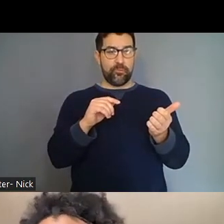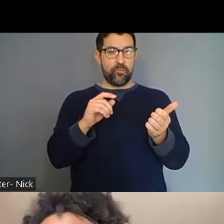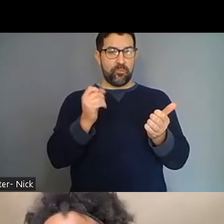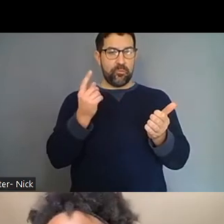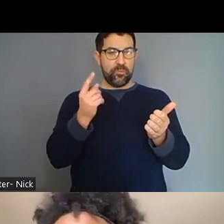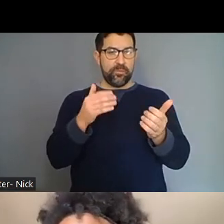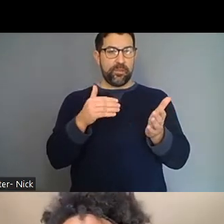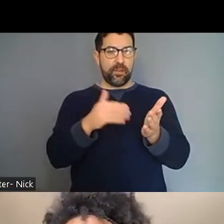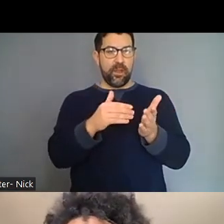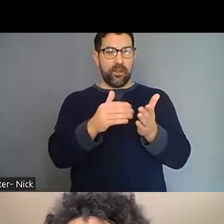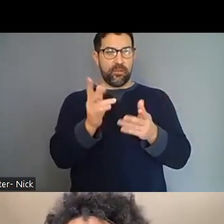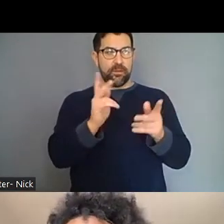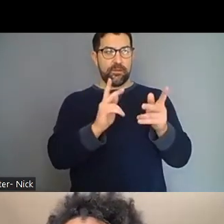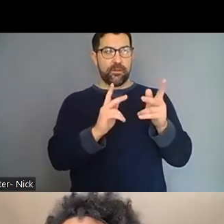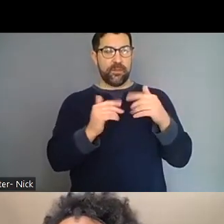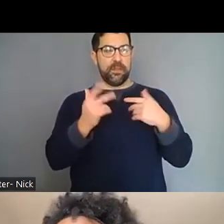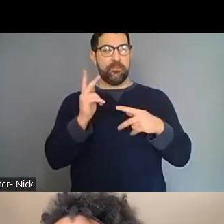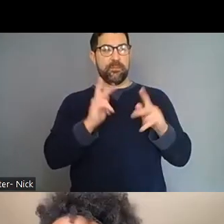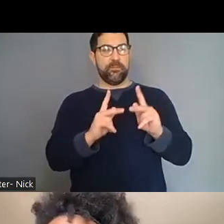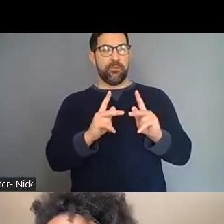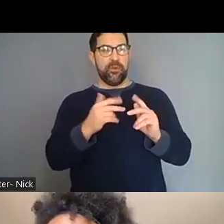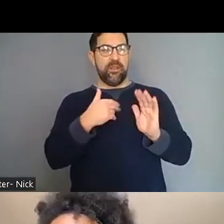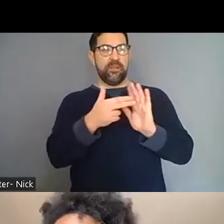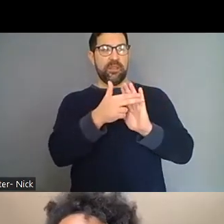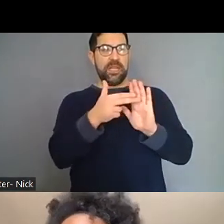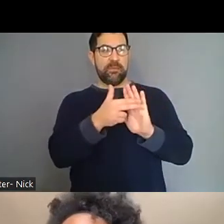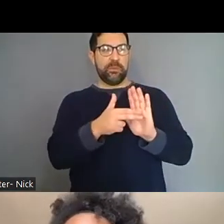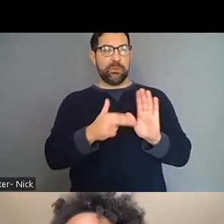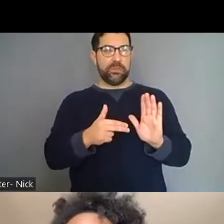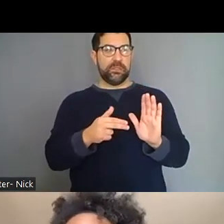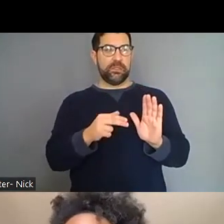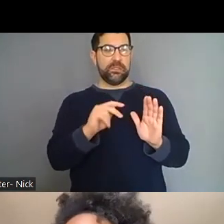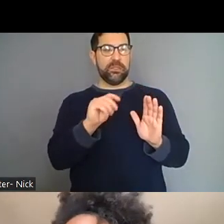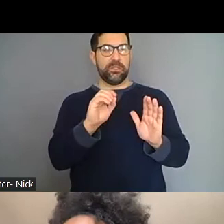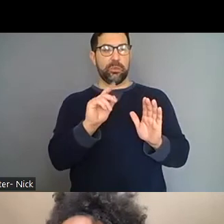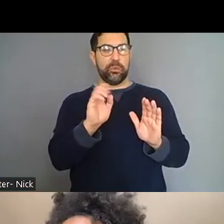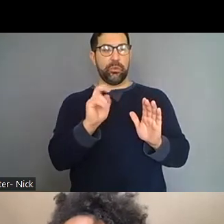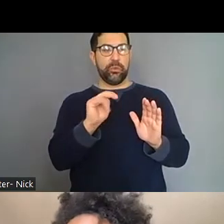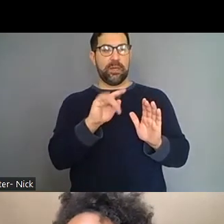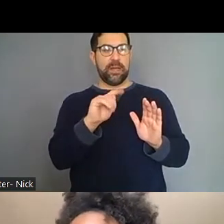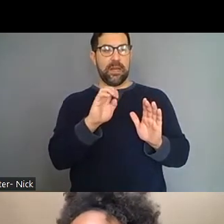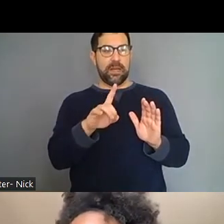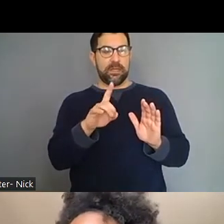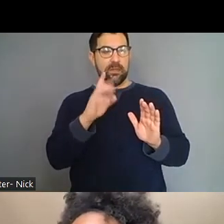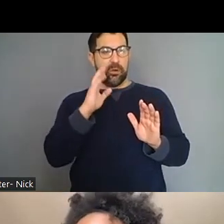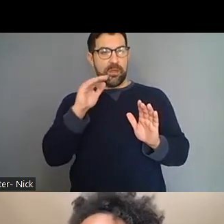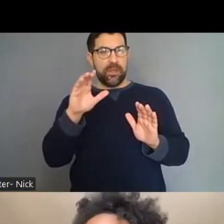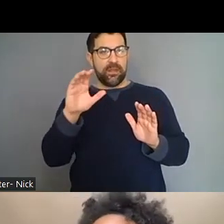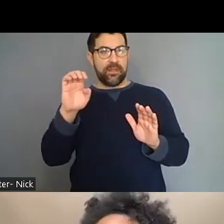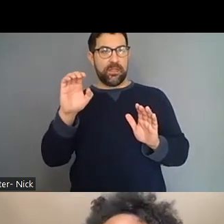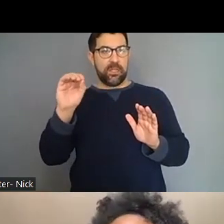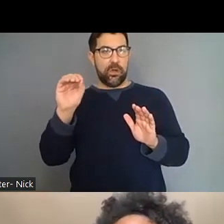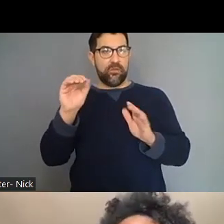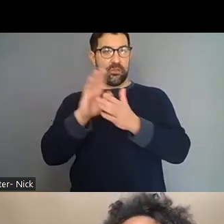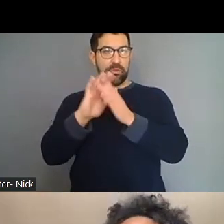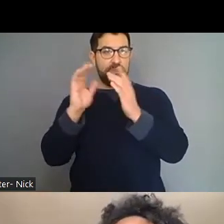young people are tokenized in spaces with adults. So the CEO of our school district actually